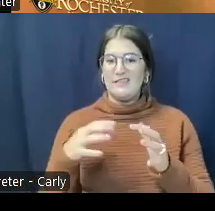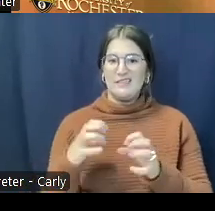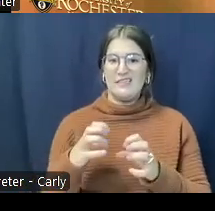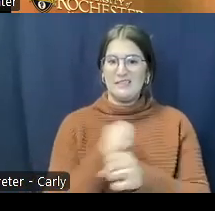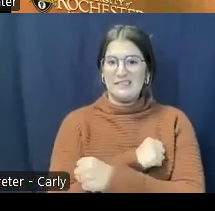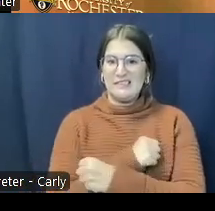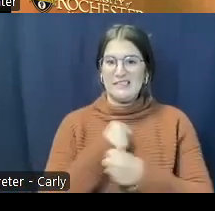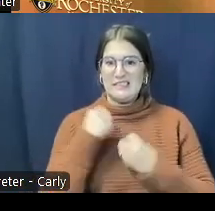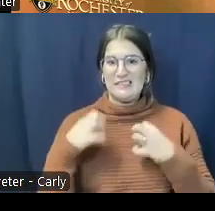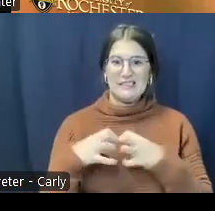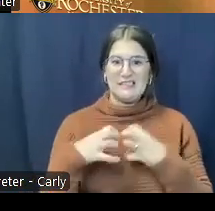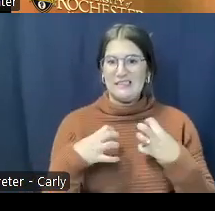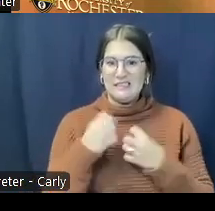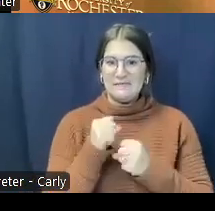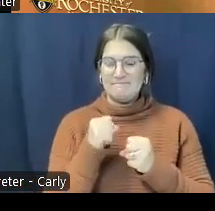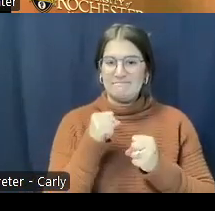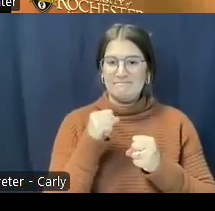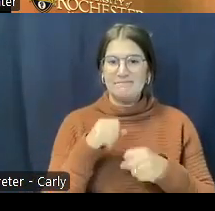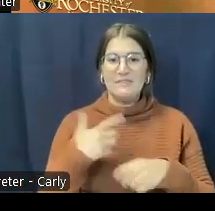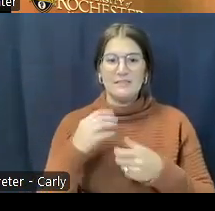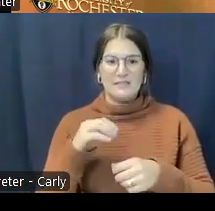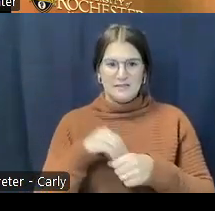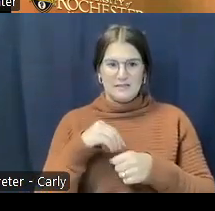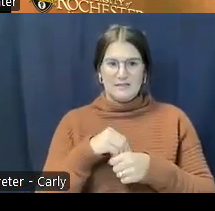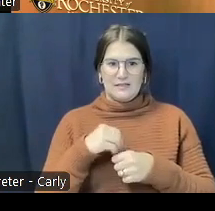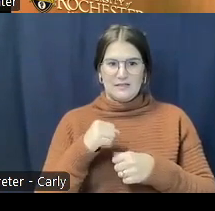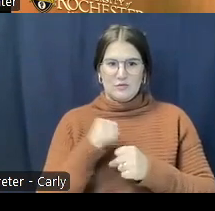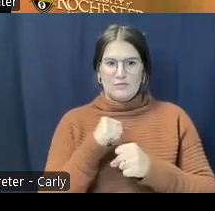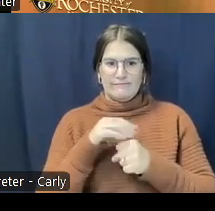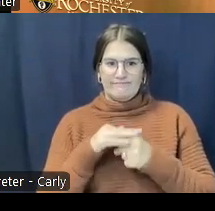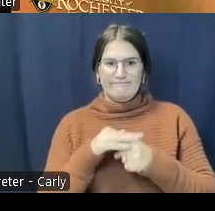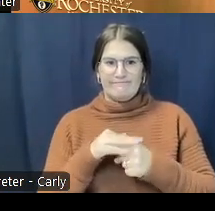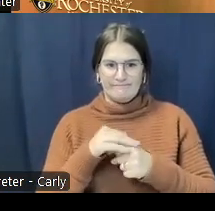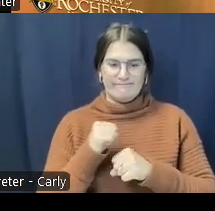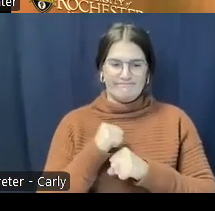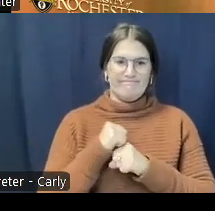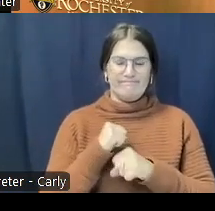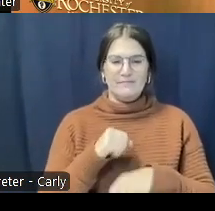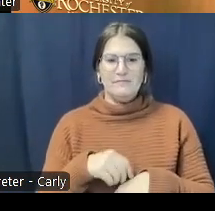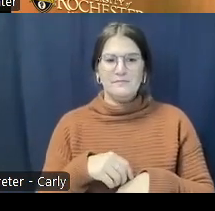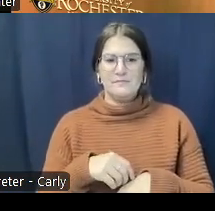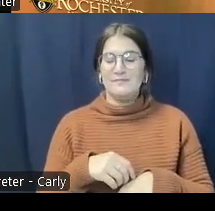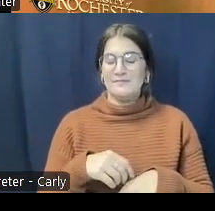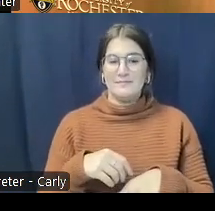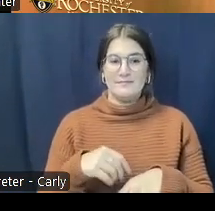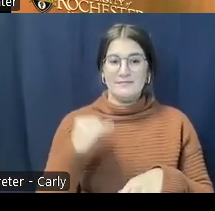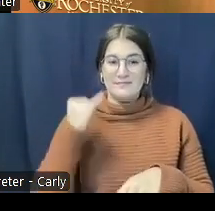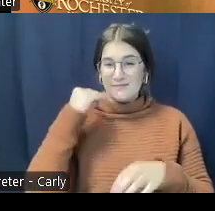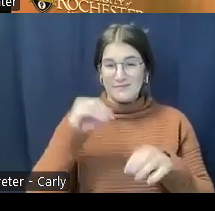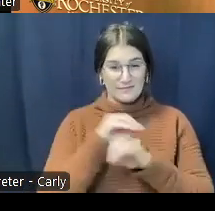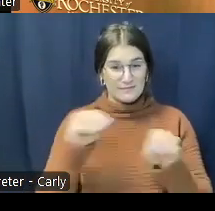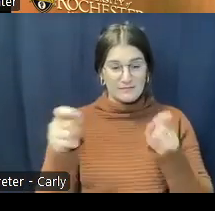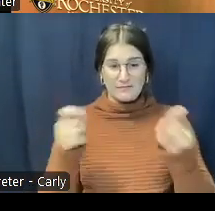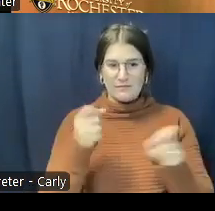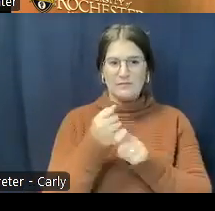clenching, tightness, intercostal stress and sighing. When running out of control, it leads to